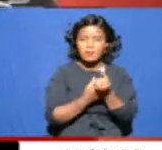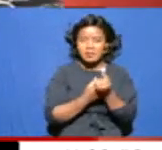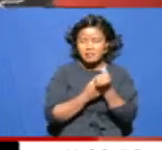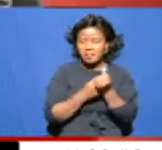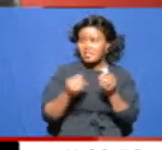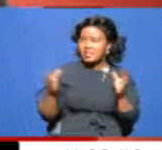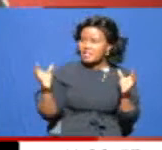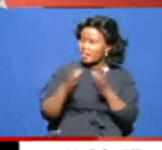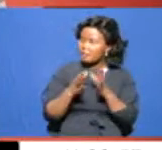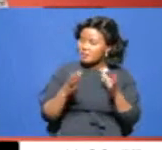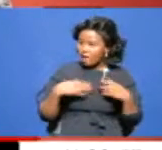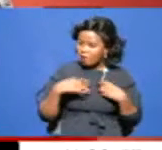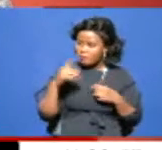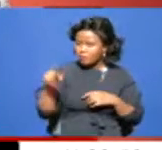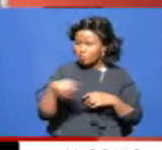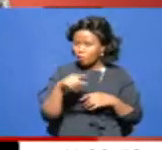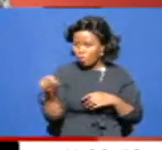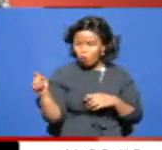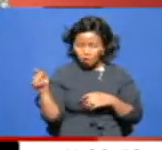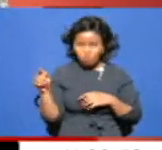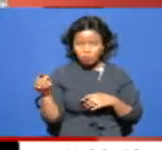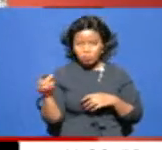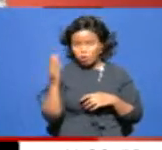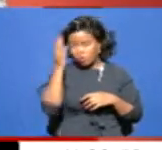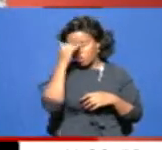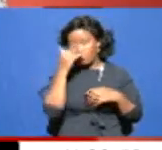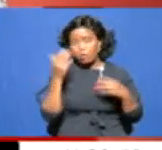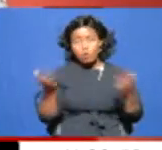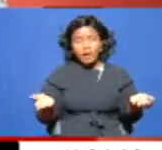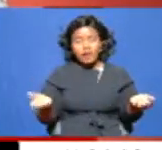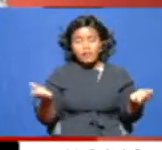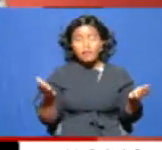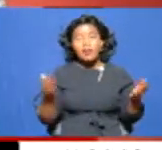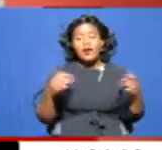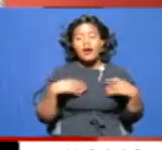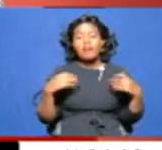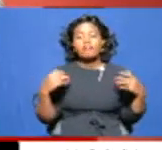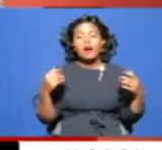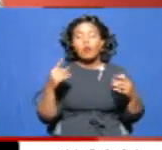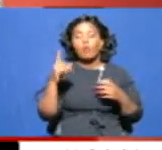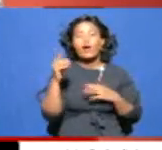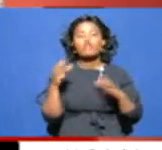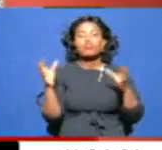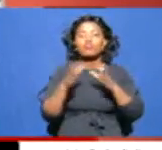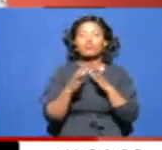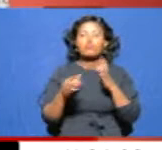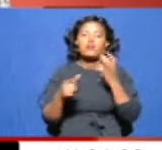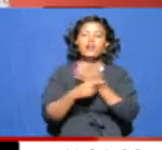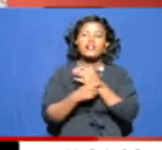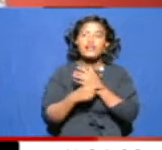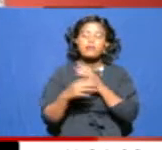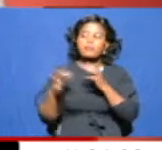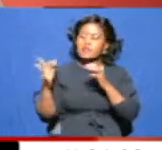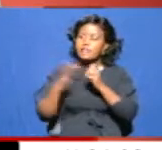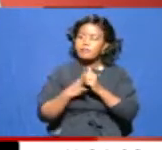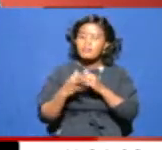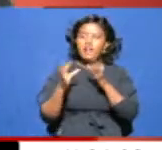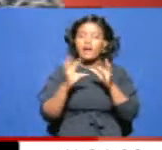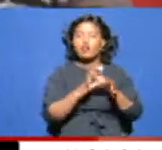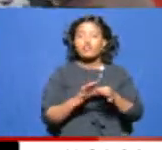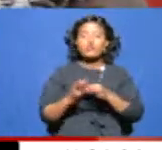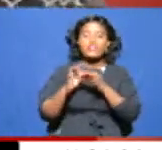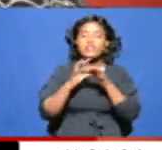gone wrong totally. Because you look at, there's a Division One club called Kibera United, and when they play